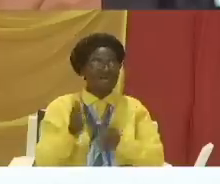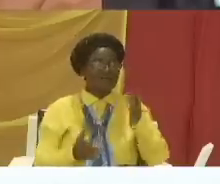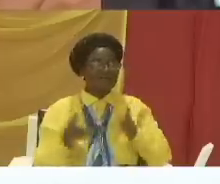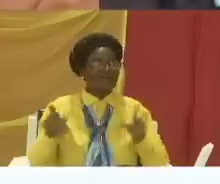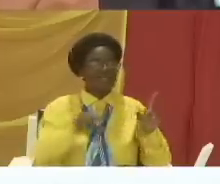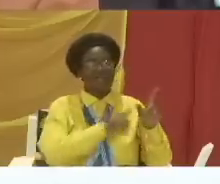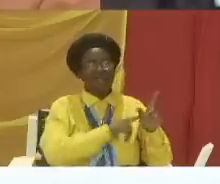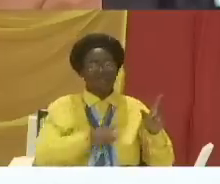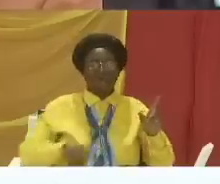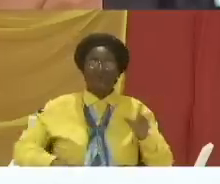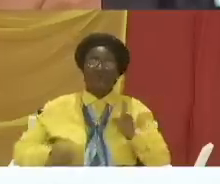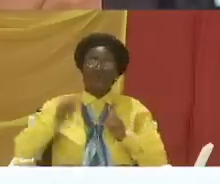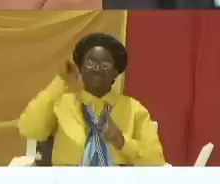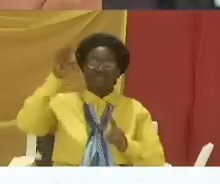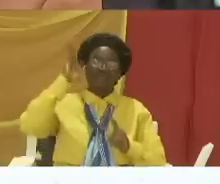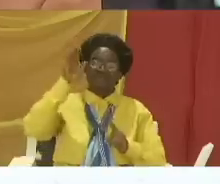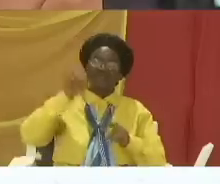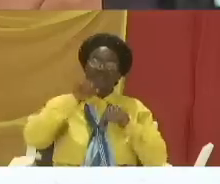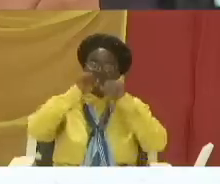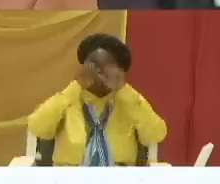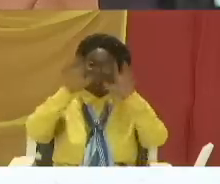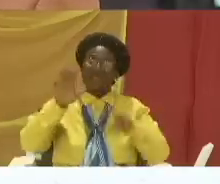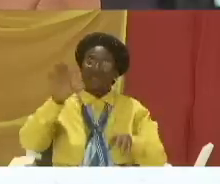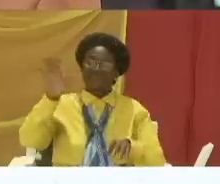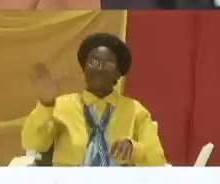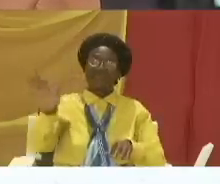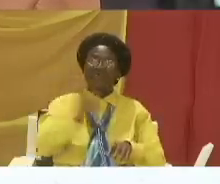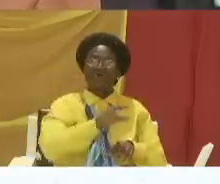your water, he will take sickness away from you.